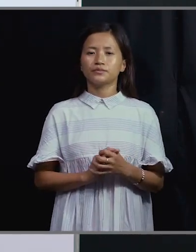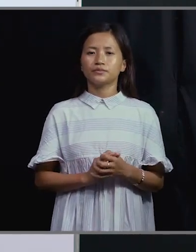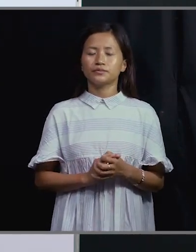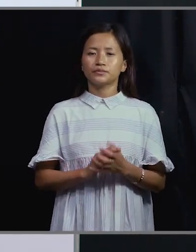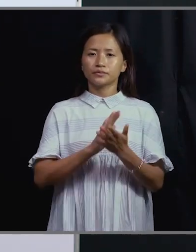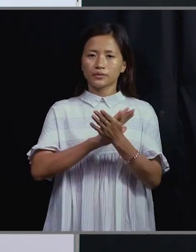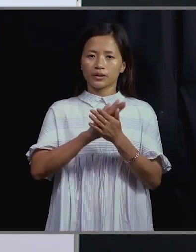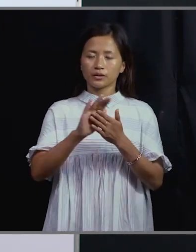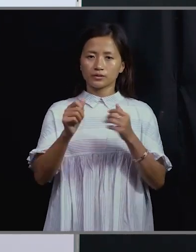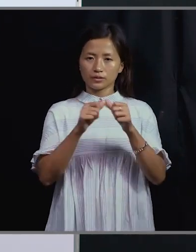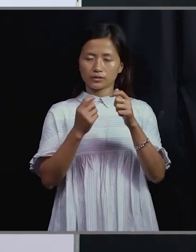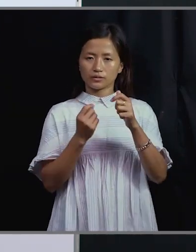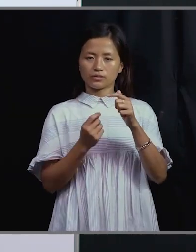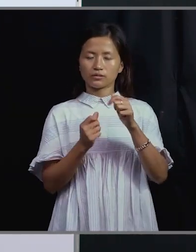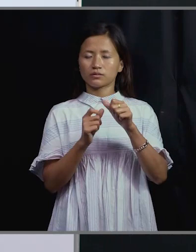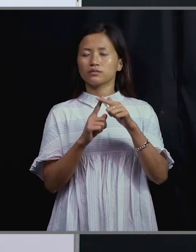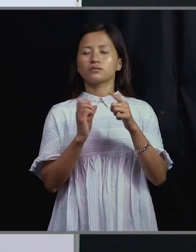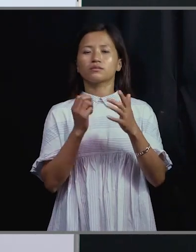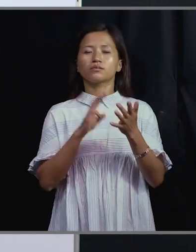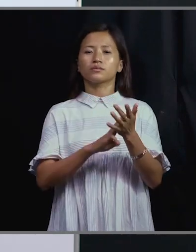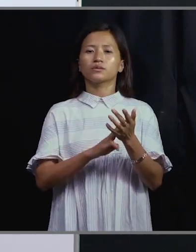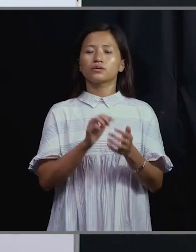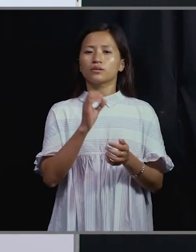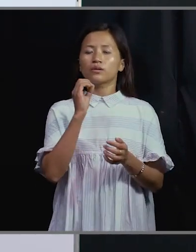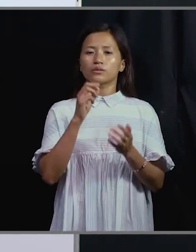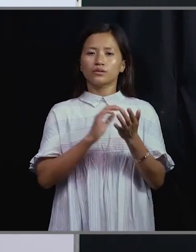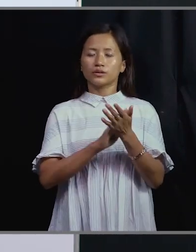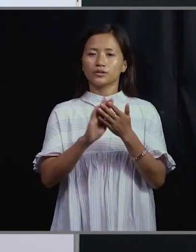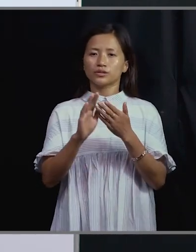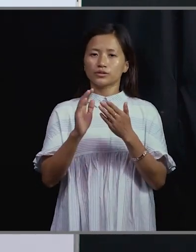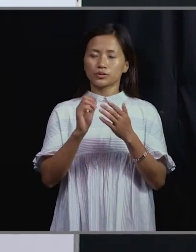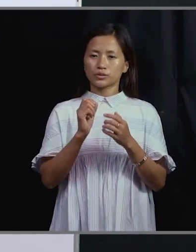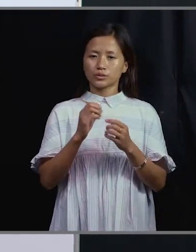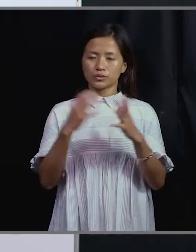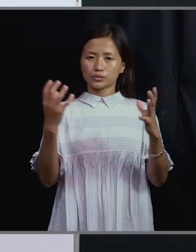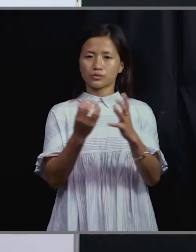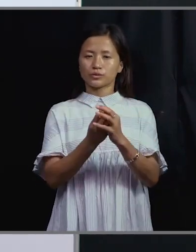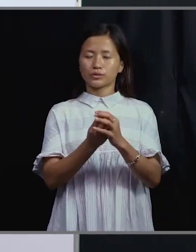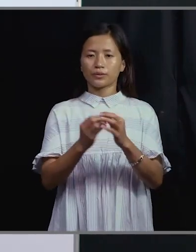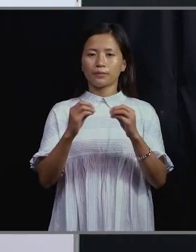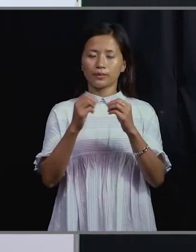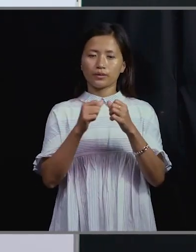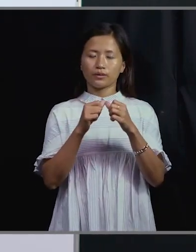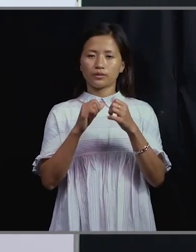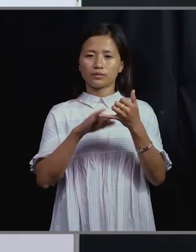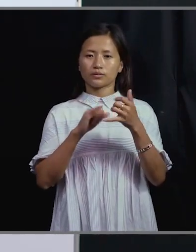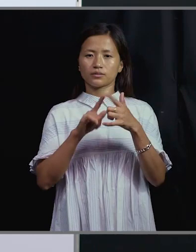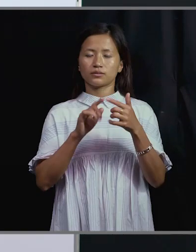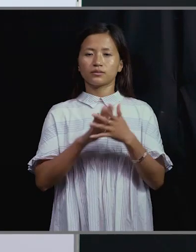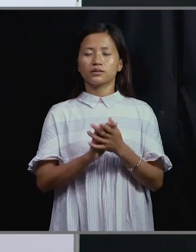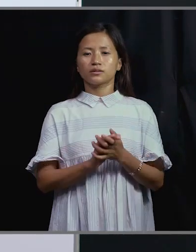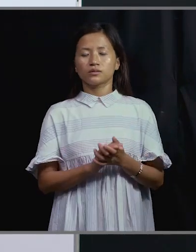The halogen atom is substituted by the OH group from the base. Now this